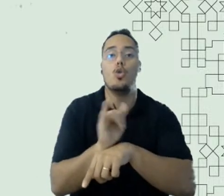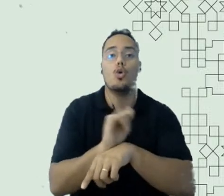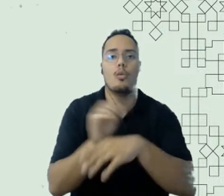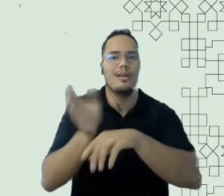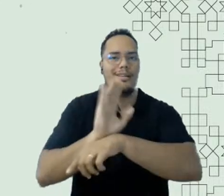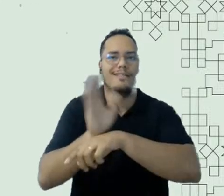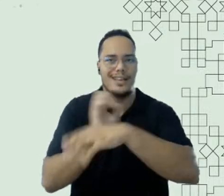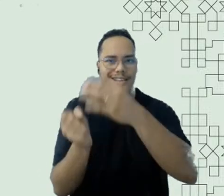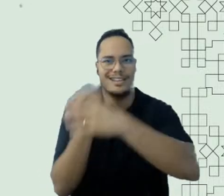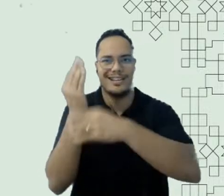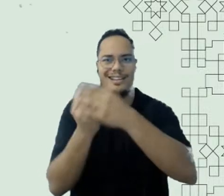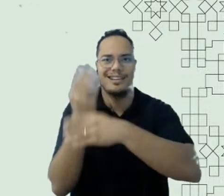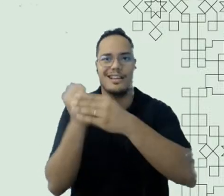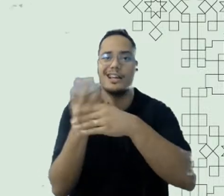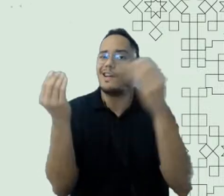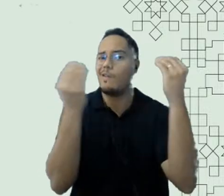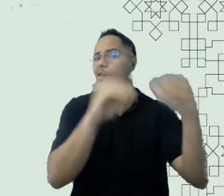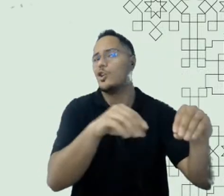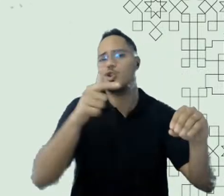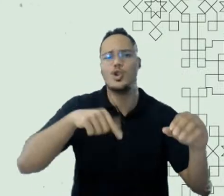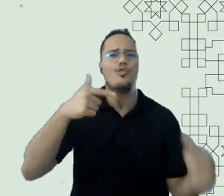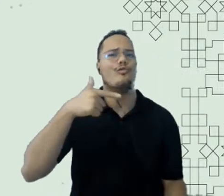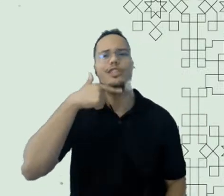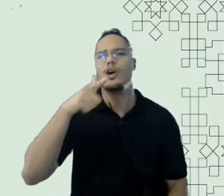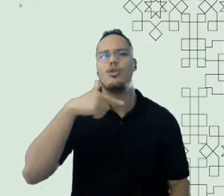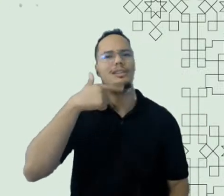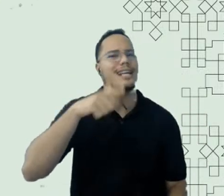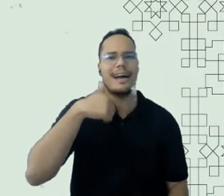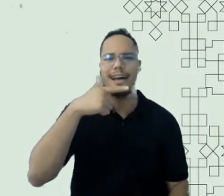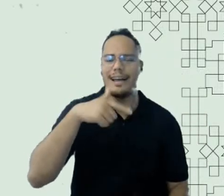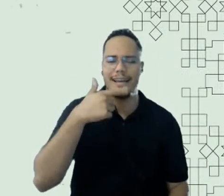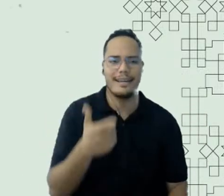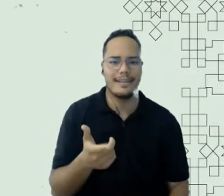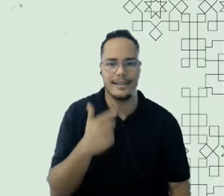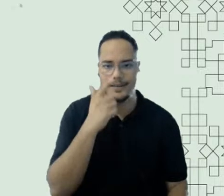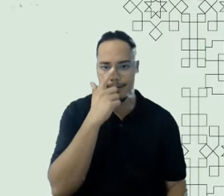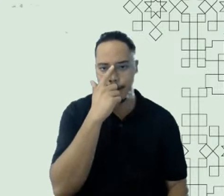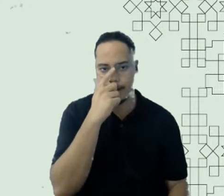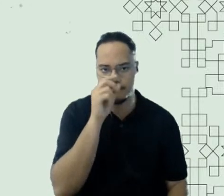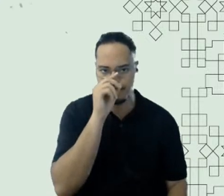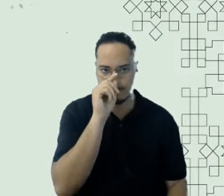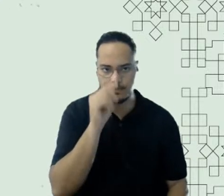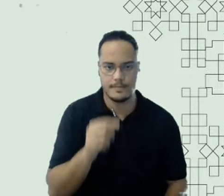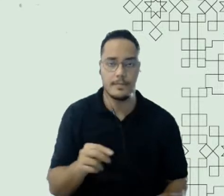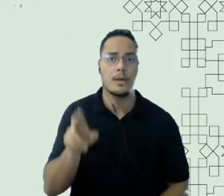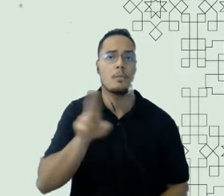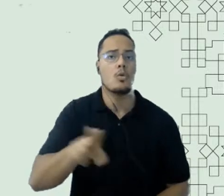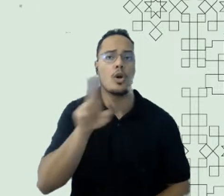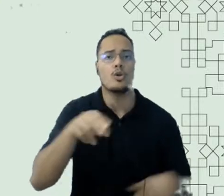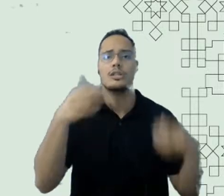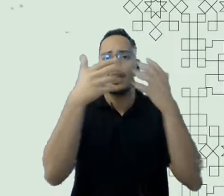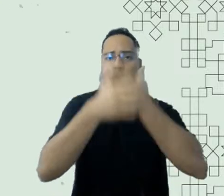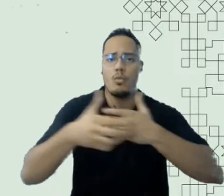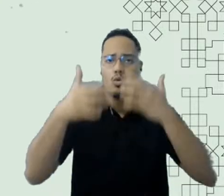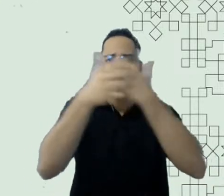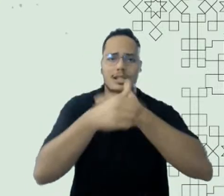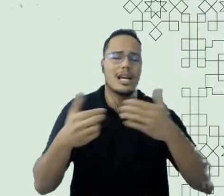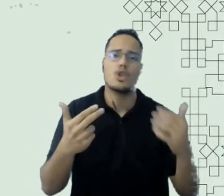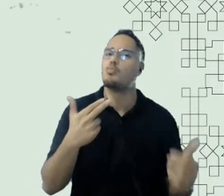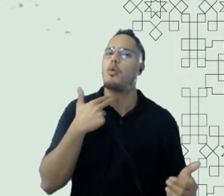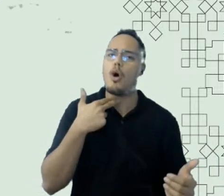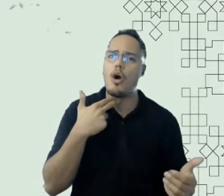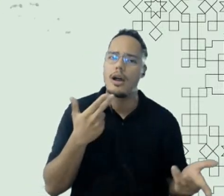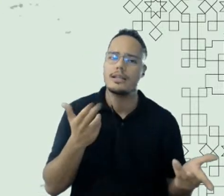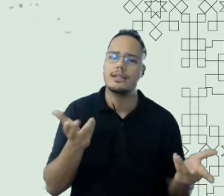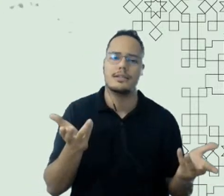be they won't be allowed to put music, etc., etc. The directive is now in force for a few years.